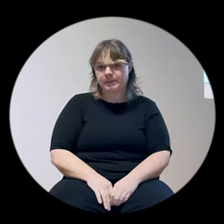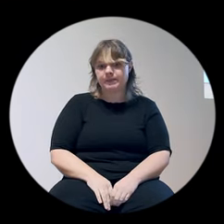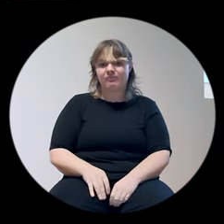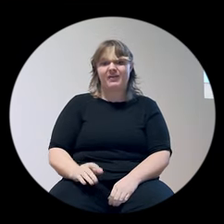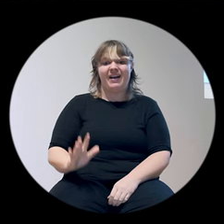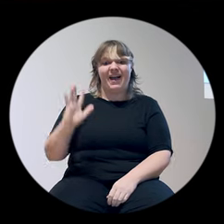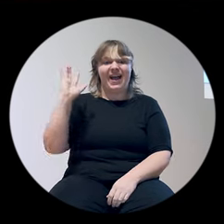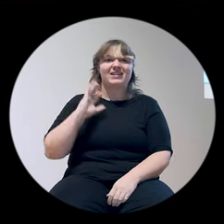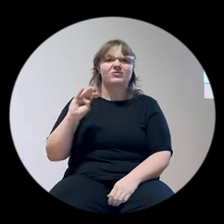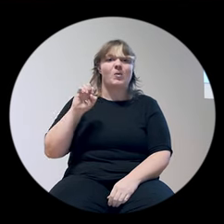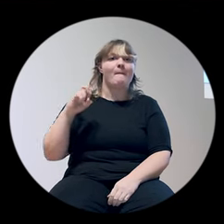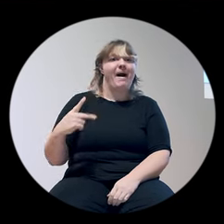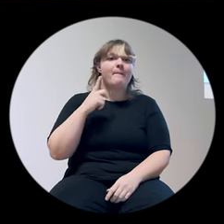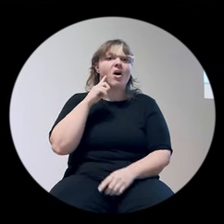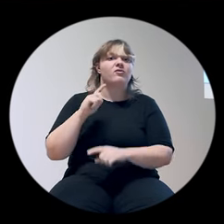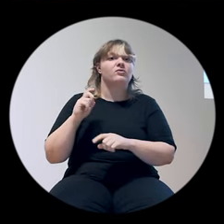Ancestral Map of Return,